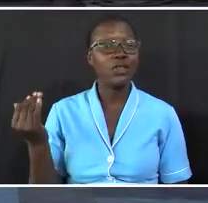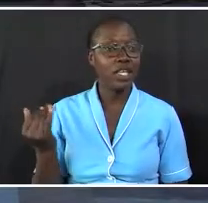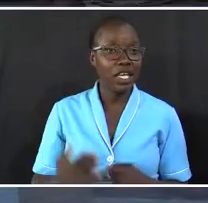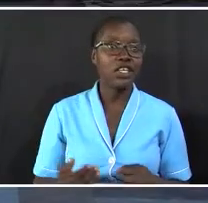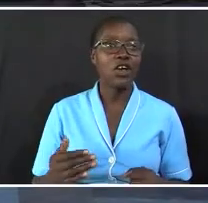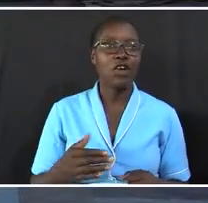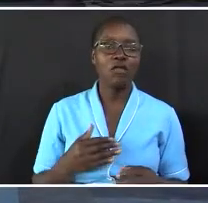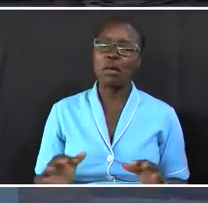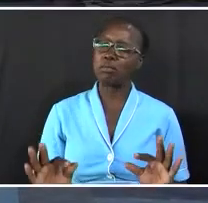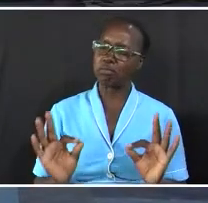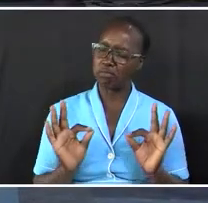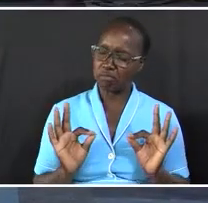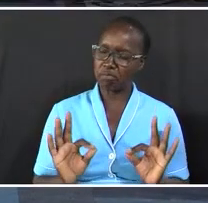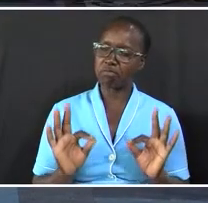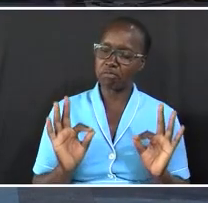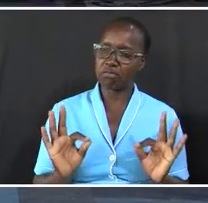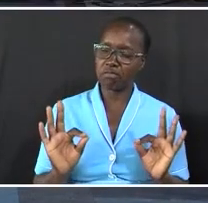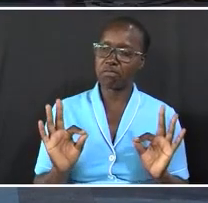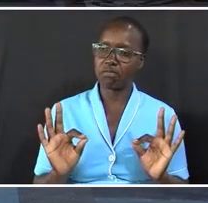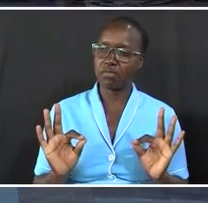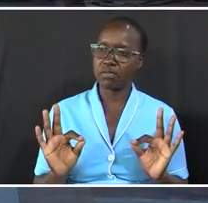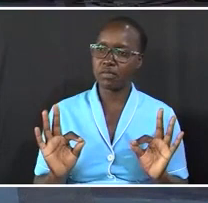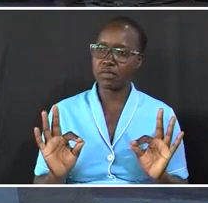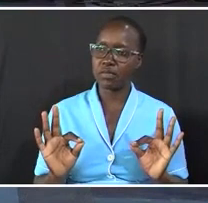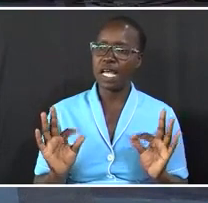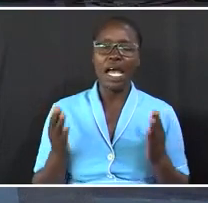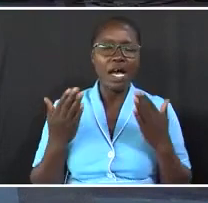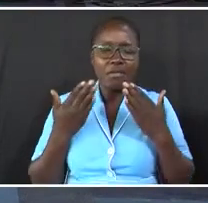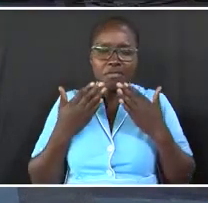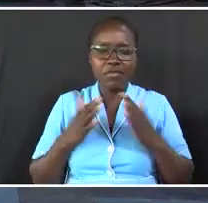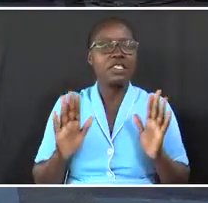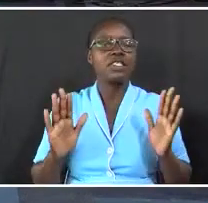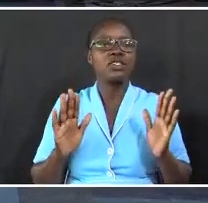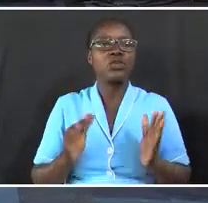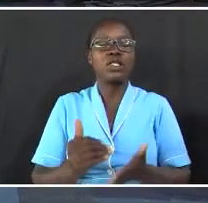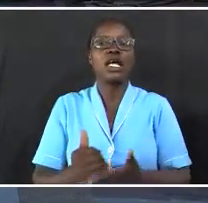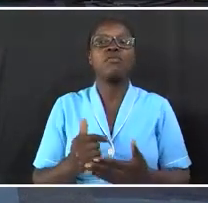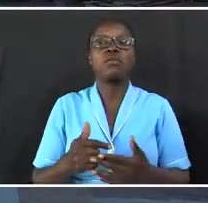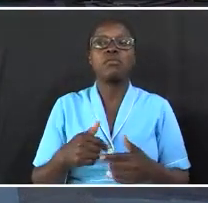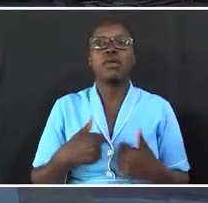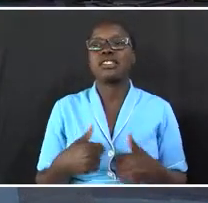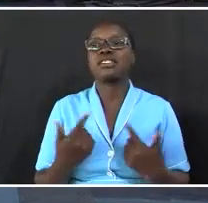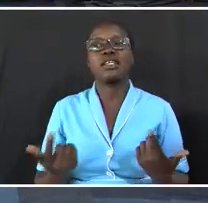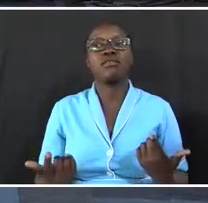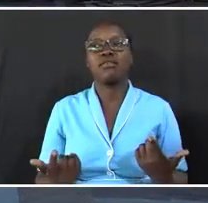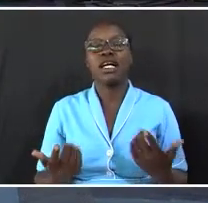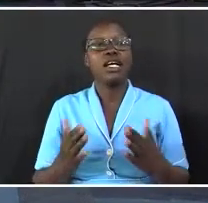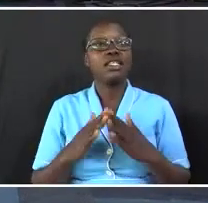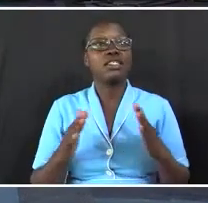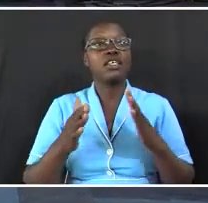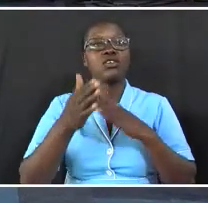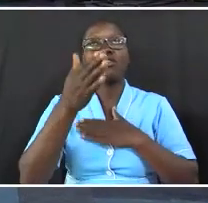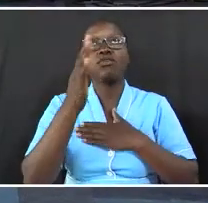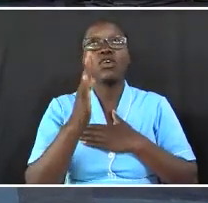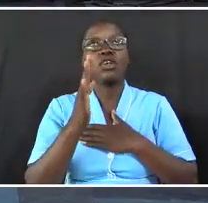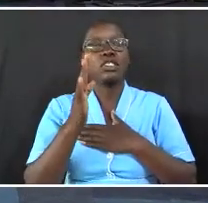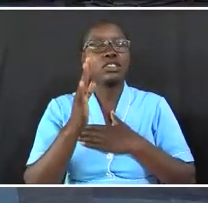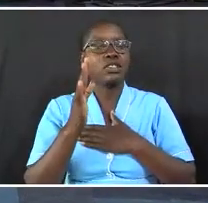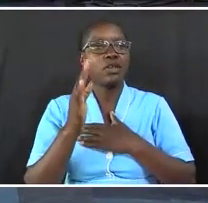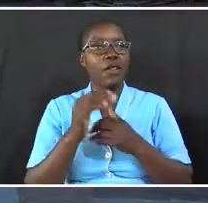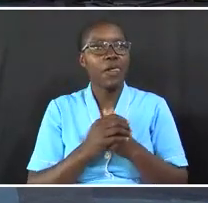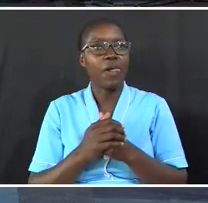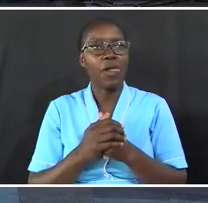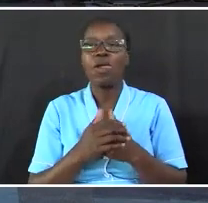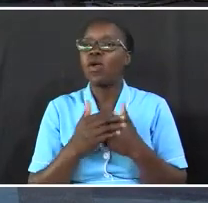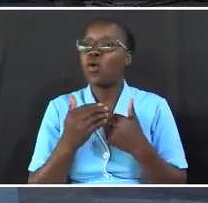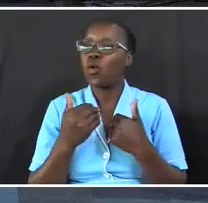of my smartness. I am done with doing what? With helping myself. In this house of God,